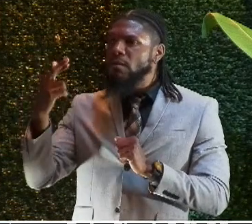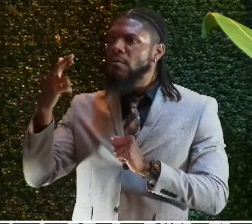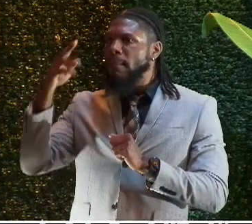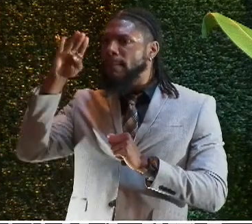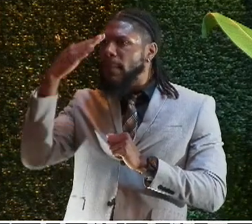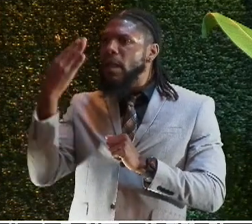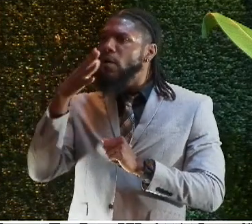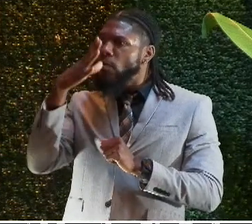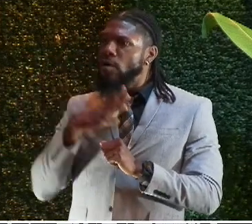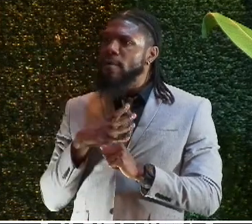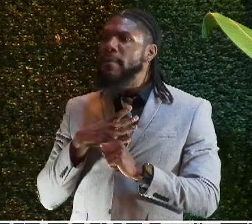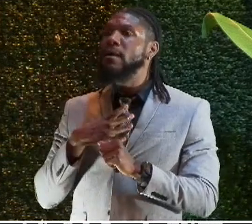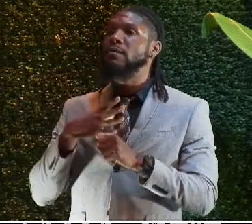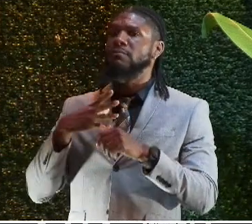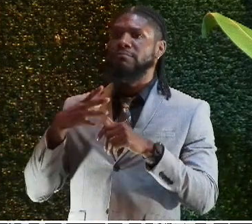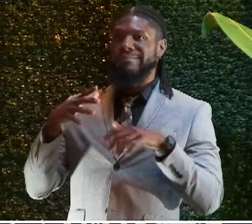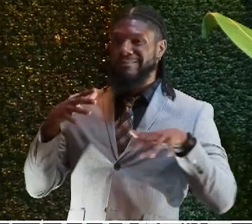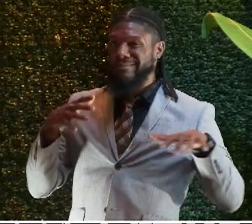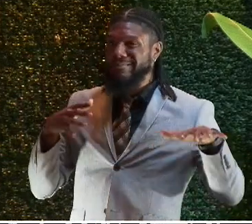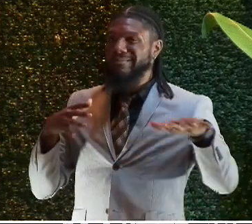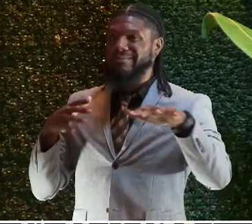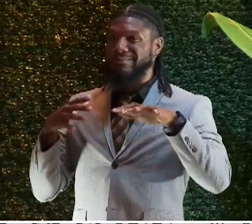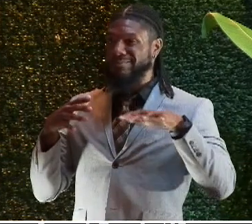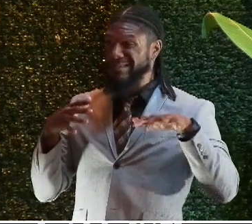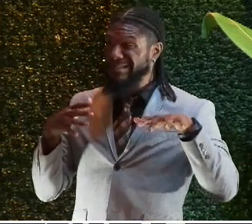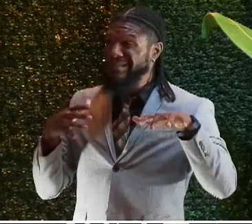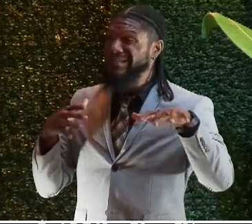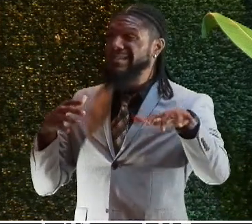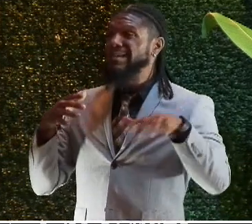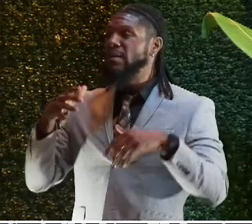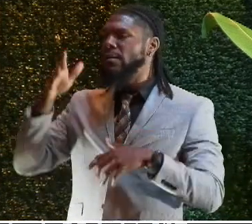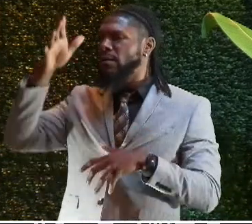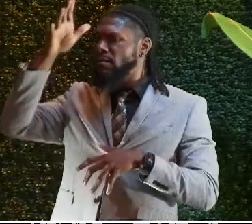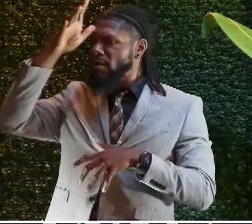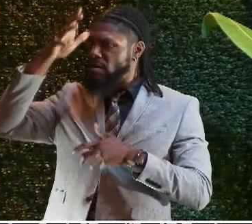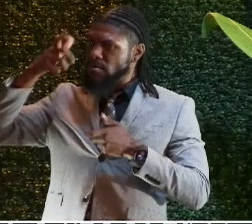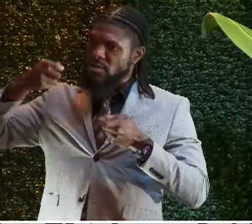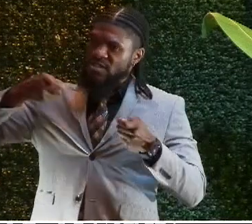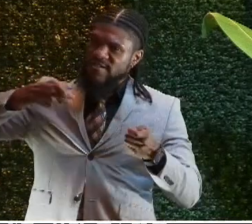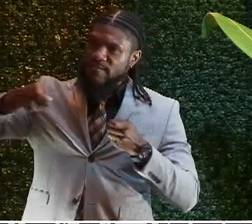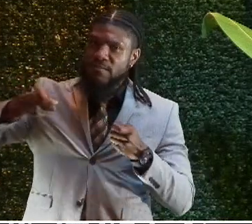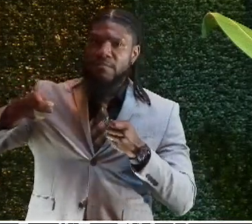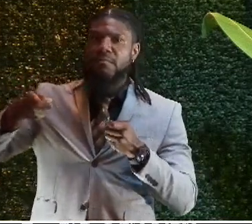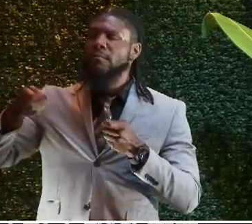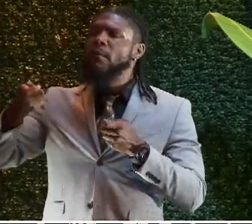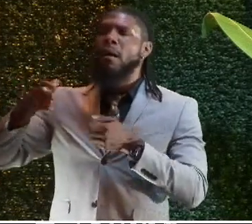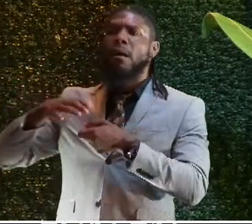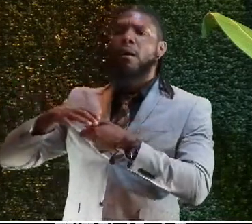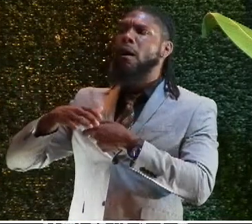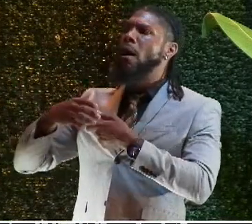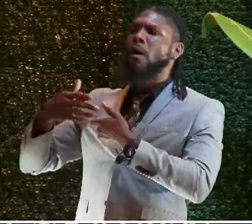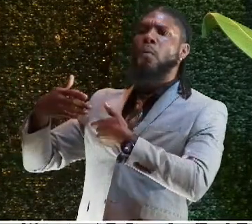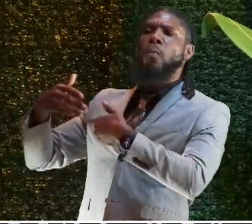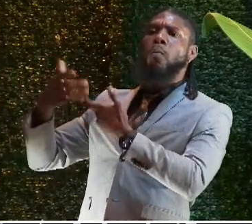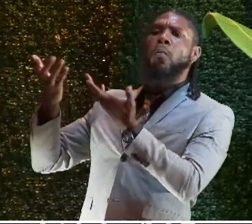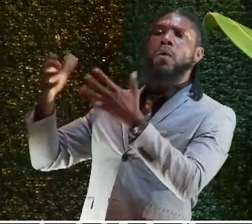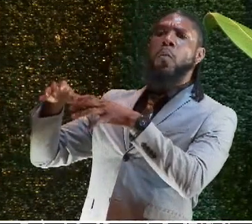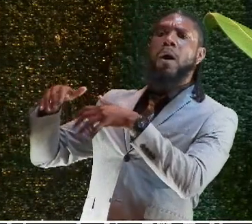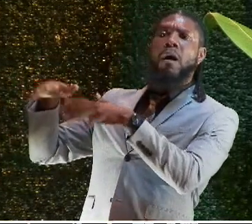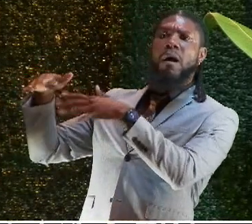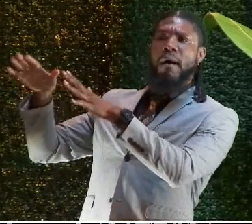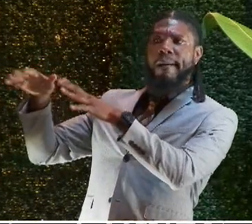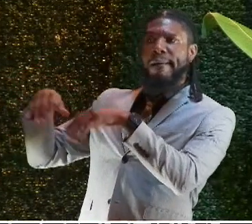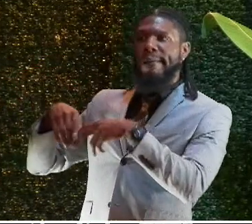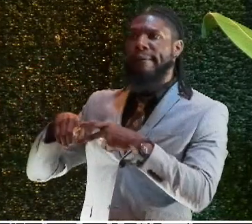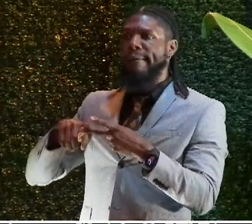of the patriarchy, of all of the system, but don't have the tools, haven't had access to